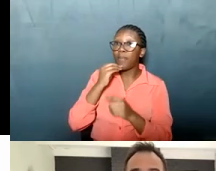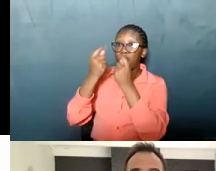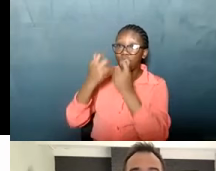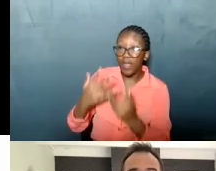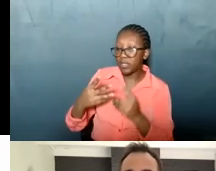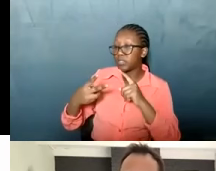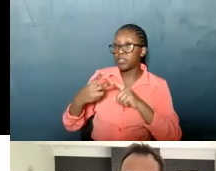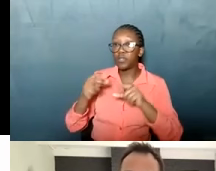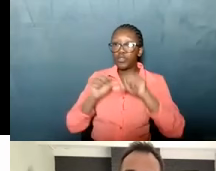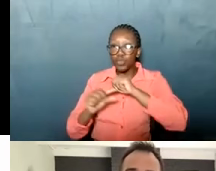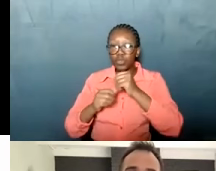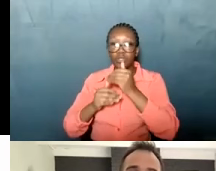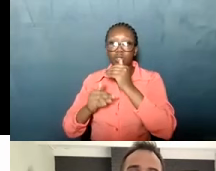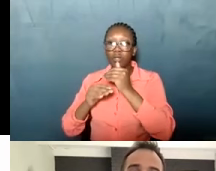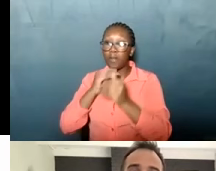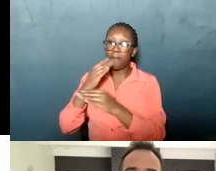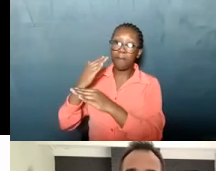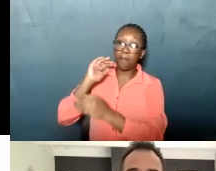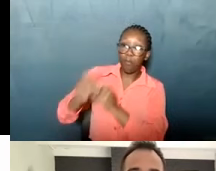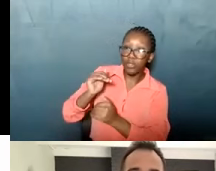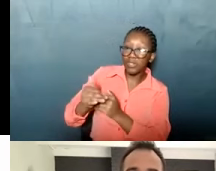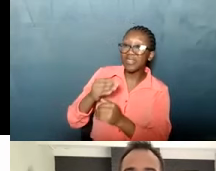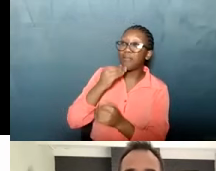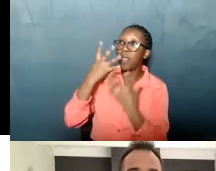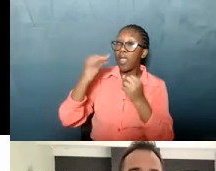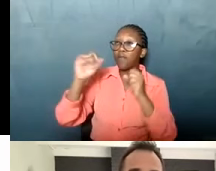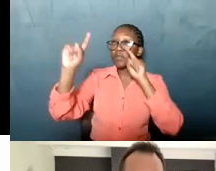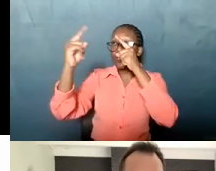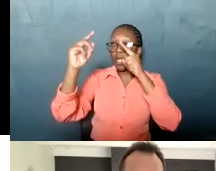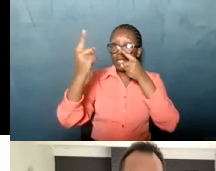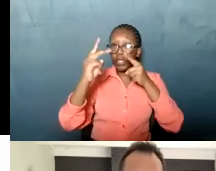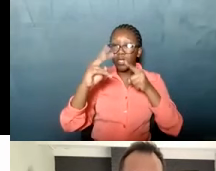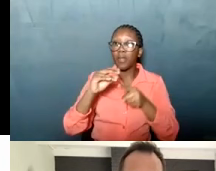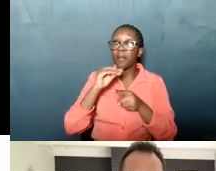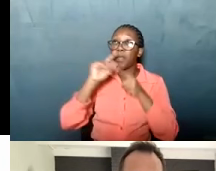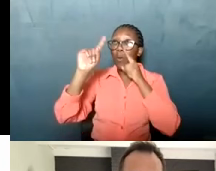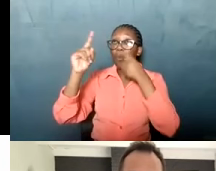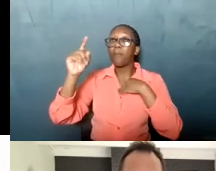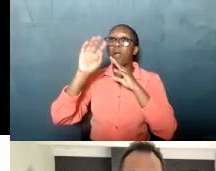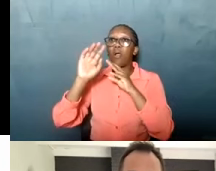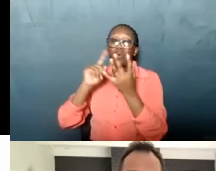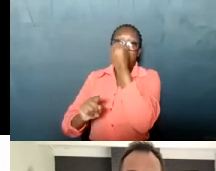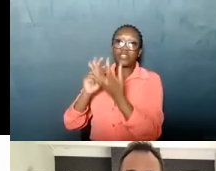protection, as well as setting targets and indicators for ear and hearing care.